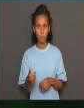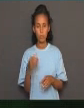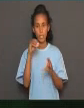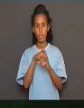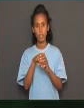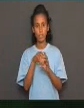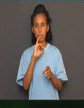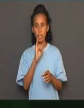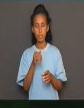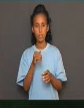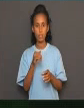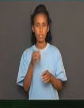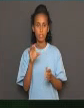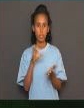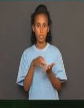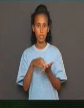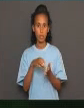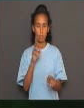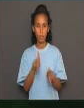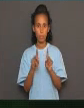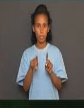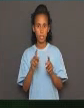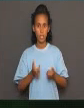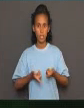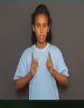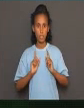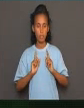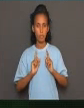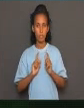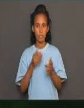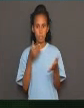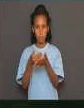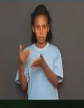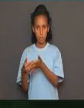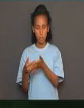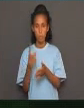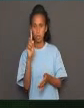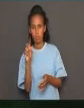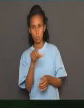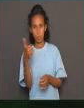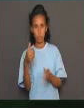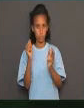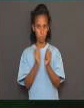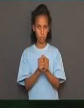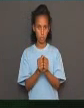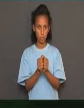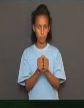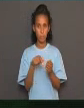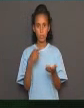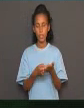Addis Ababa is a city, so people live in closer proximity to one